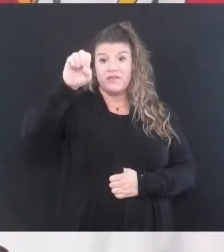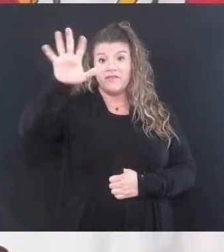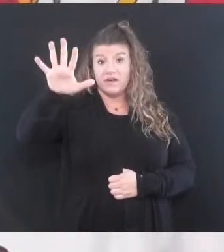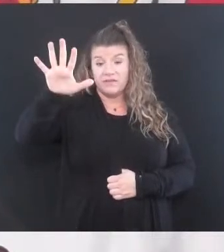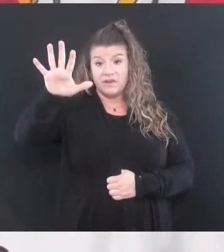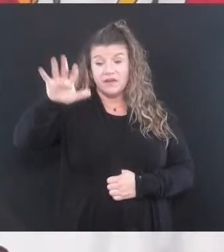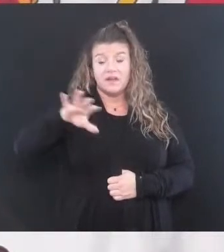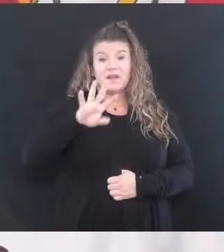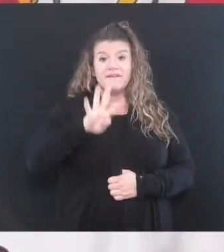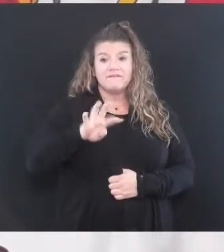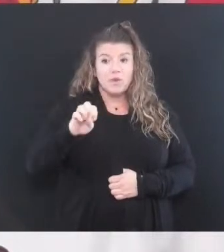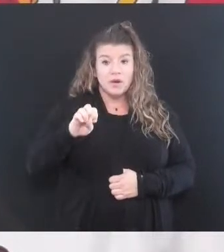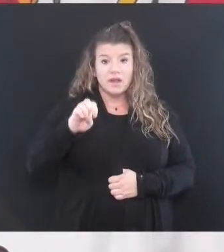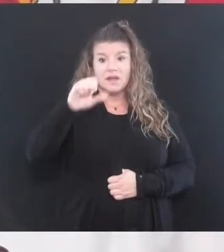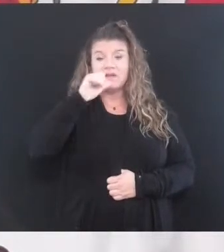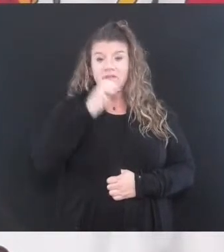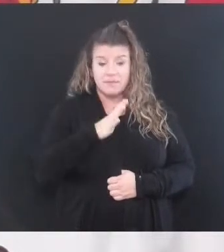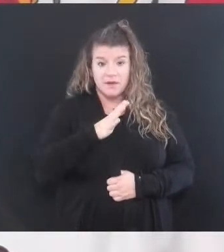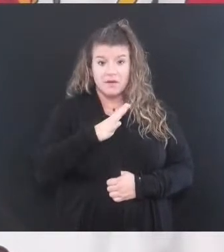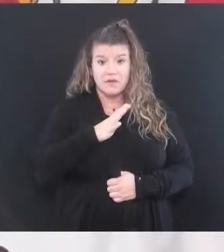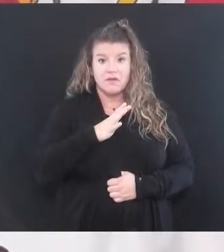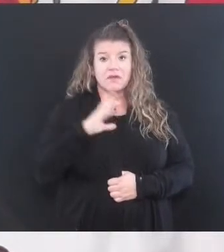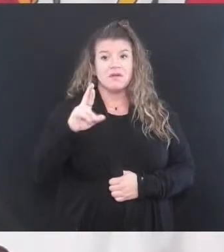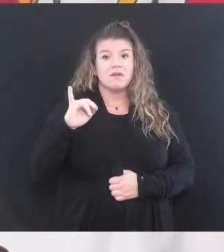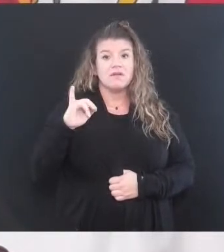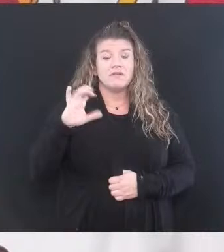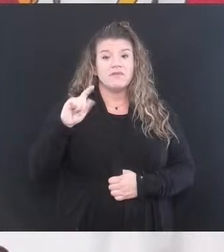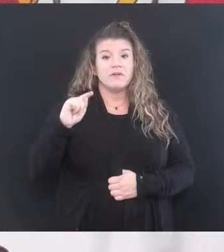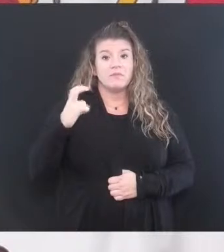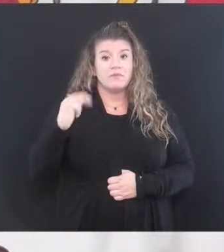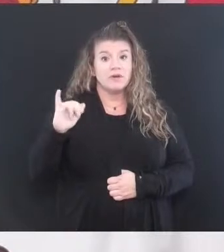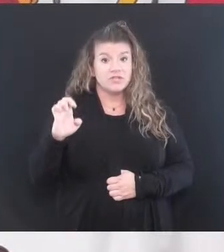death, a 40-year-old female from Ritchie County.